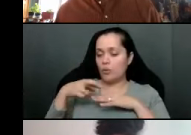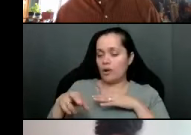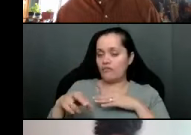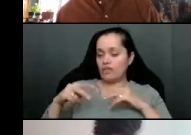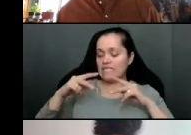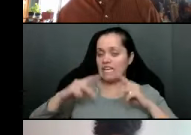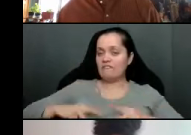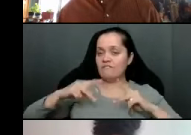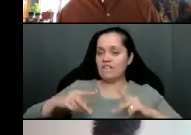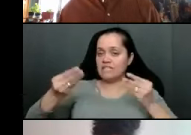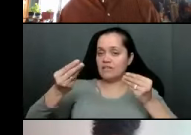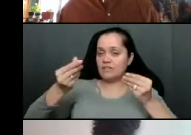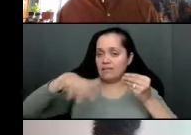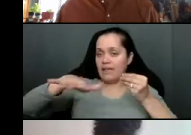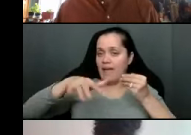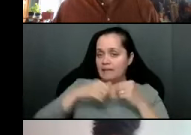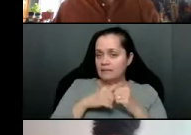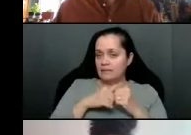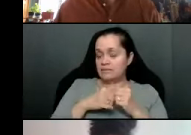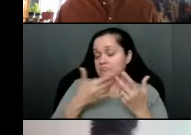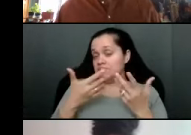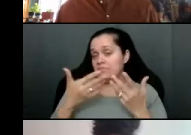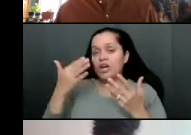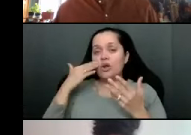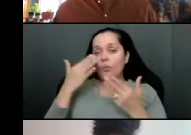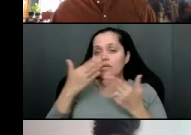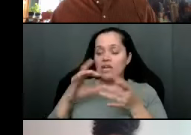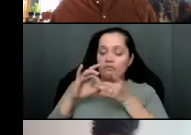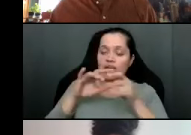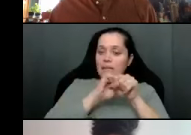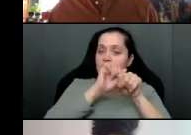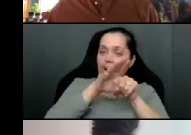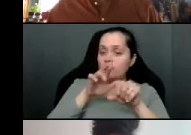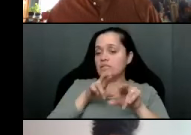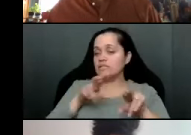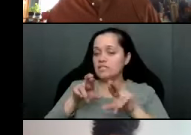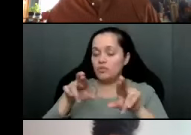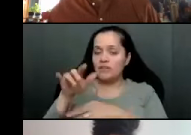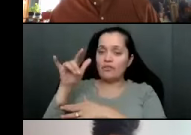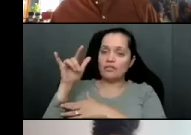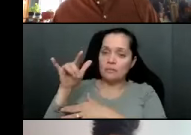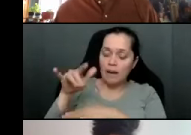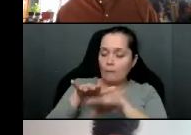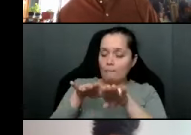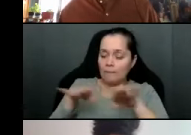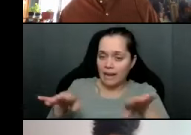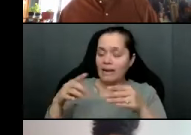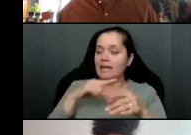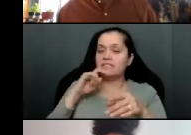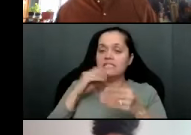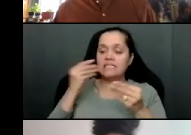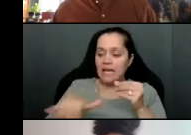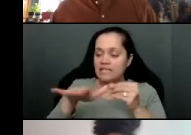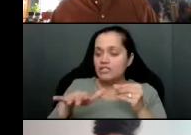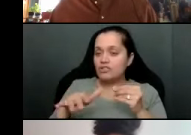physical landscape. Knowing stuff about mountains, rivers, plains, deserts, all sorts of things like